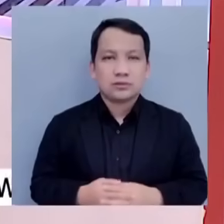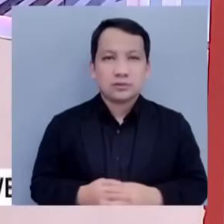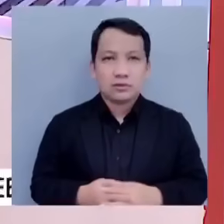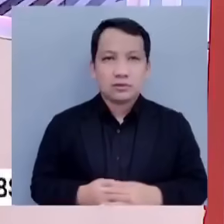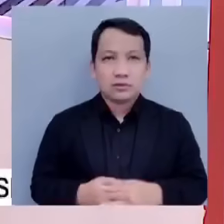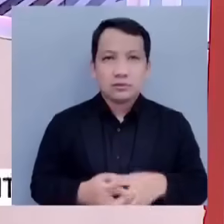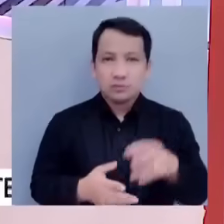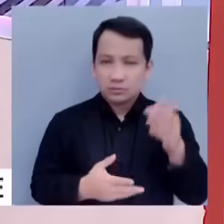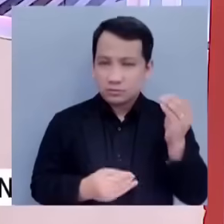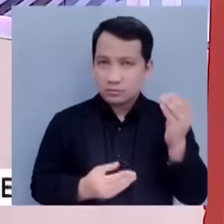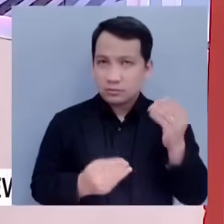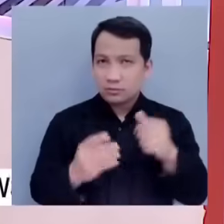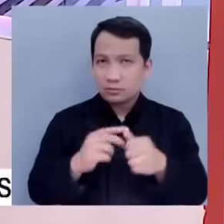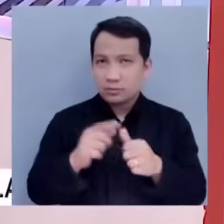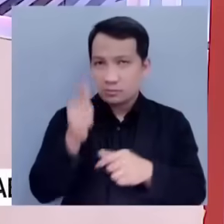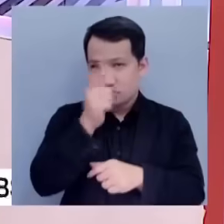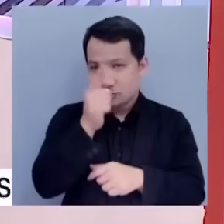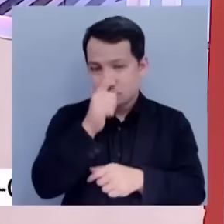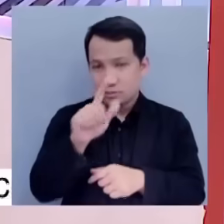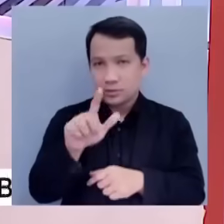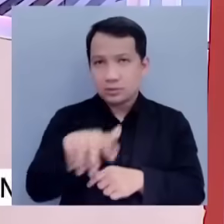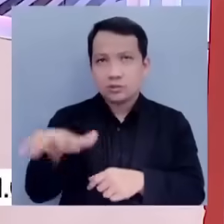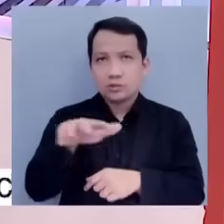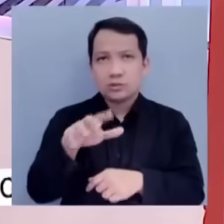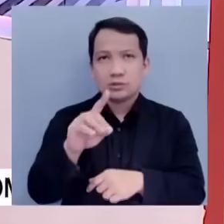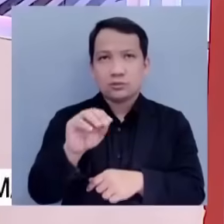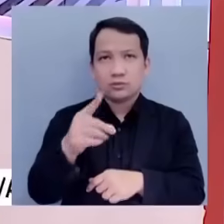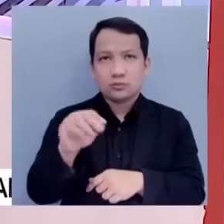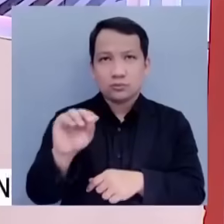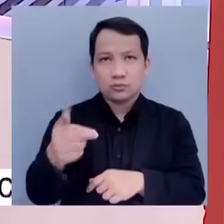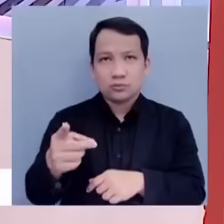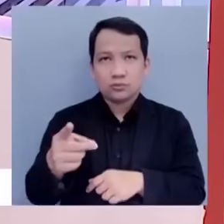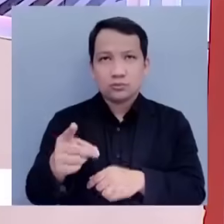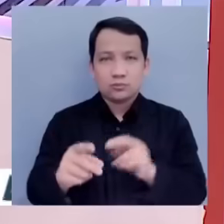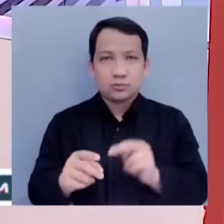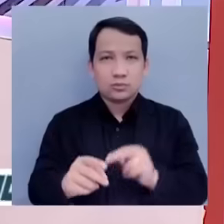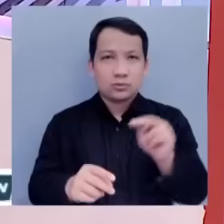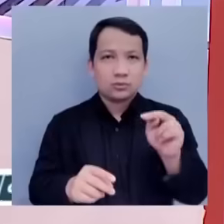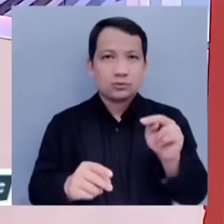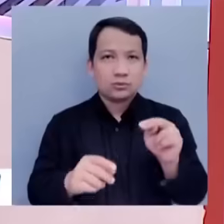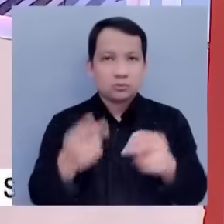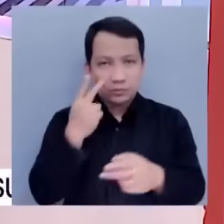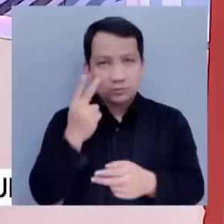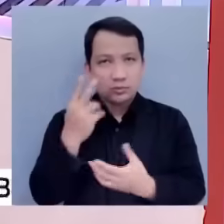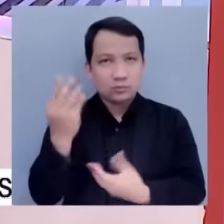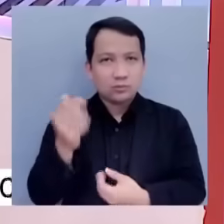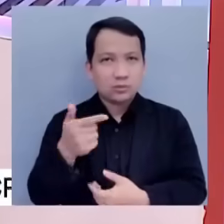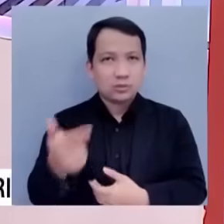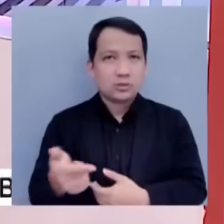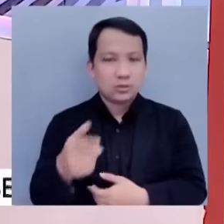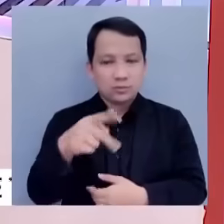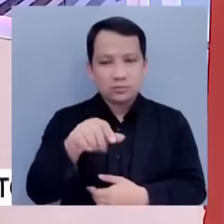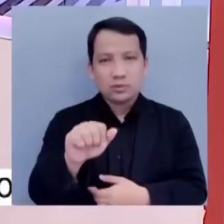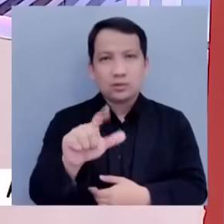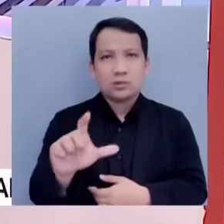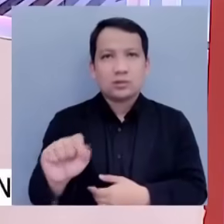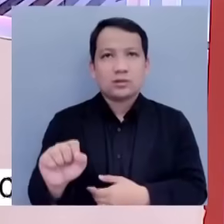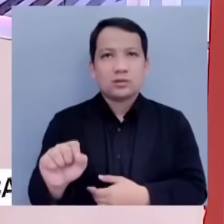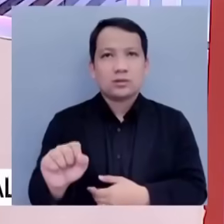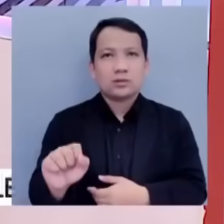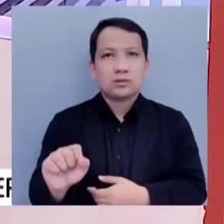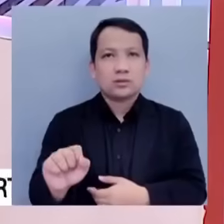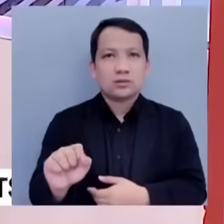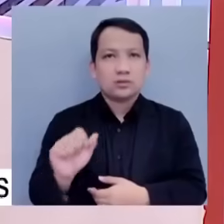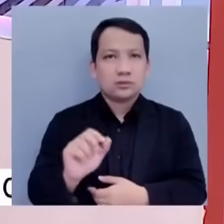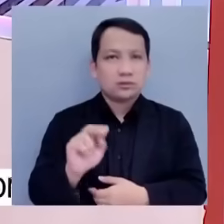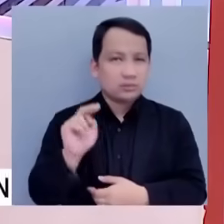over parts of Luzon as tropical depression Dodong moves northwestward. Let's get the latest now from PAGASA weather forecaster Lori